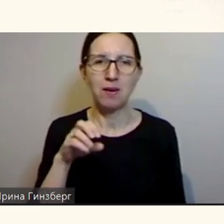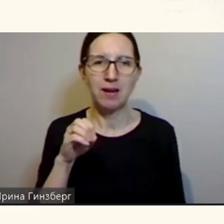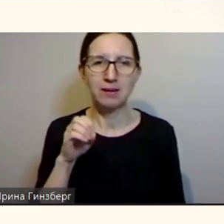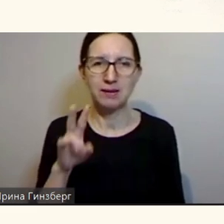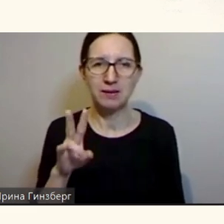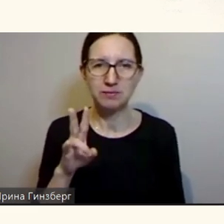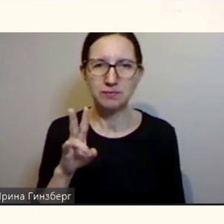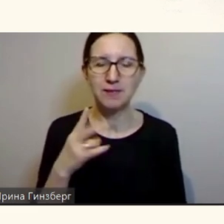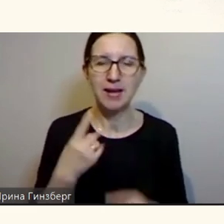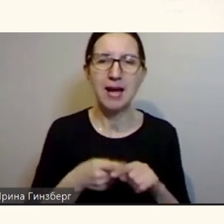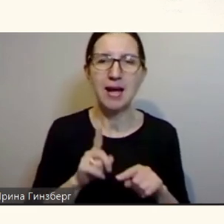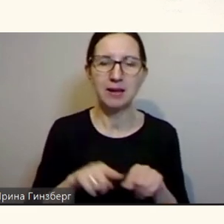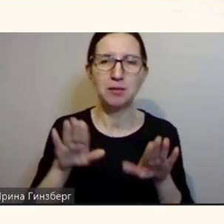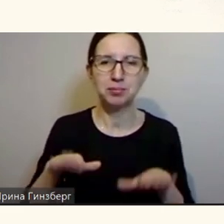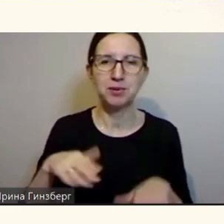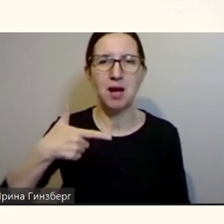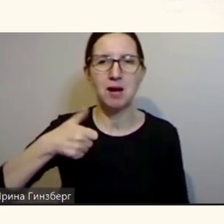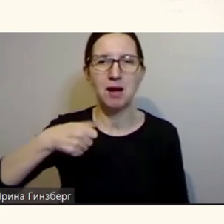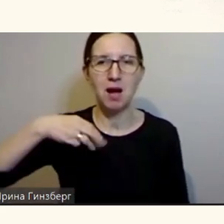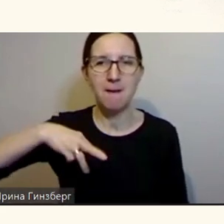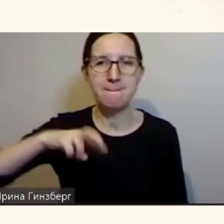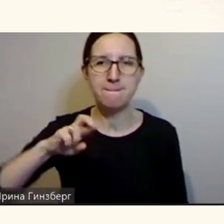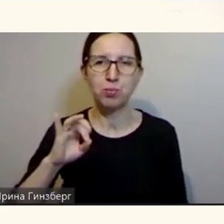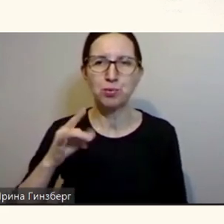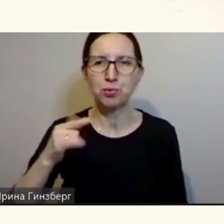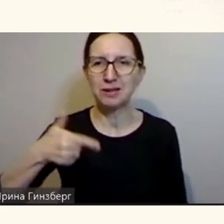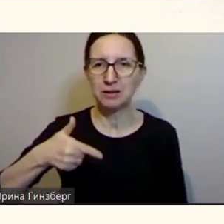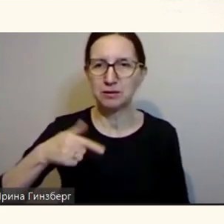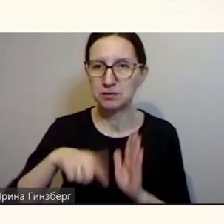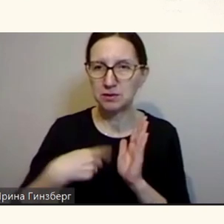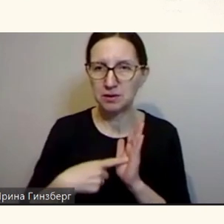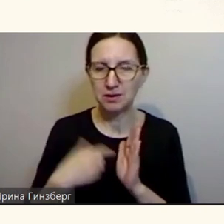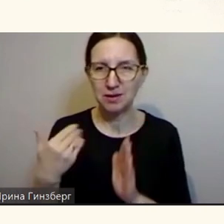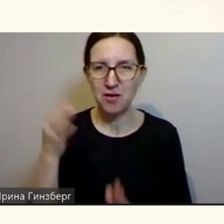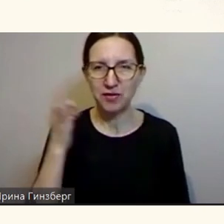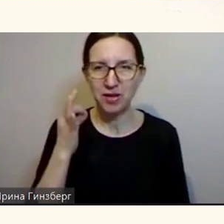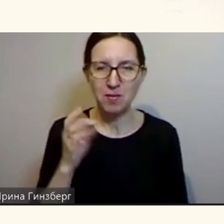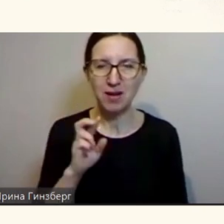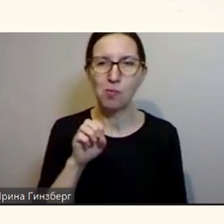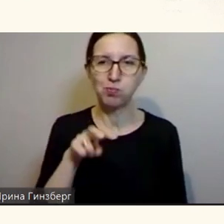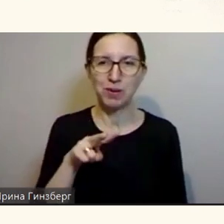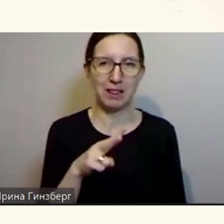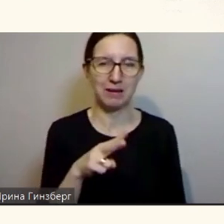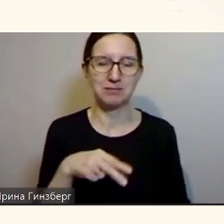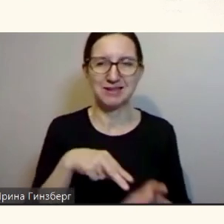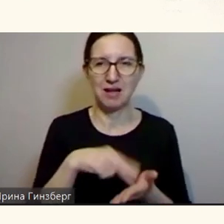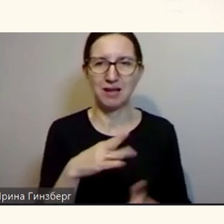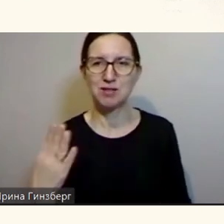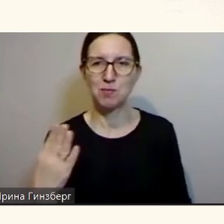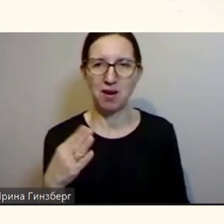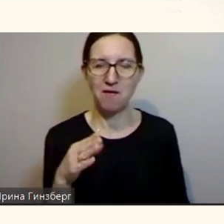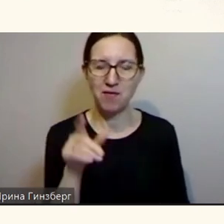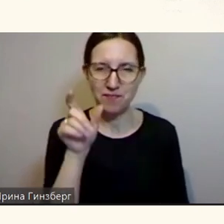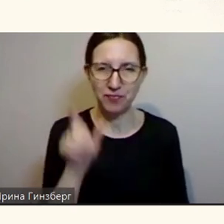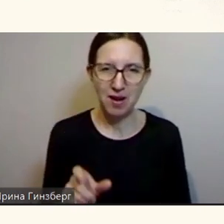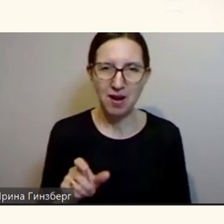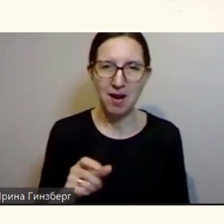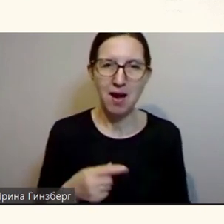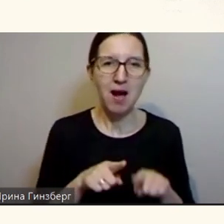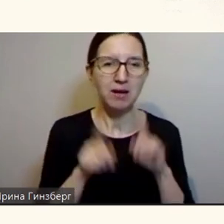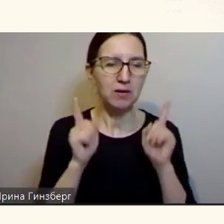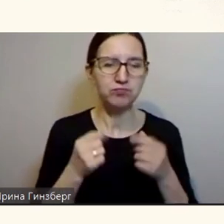right. And you can see how enormous this space is. This was a former coffee warehouse, and